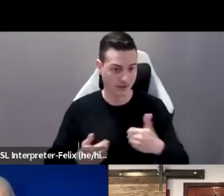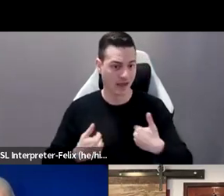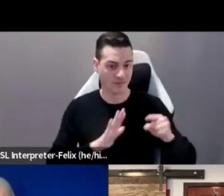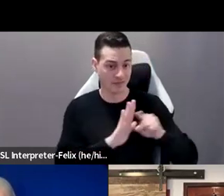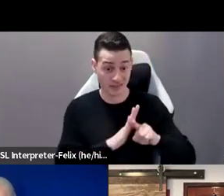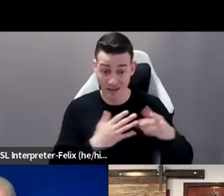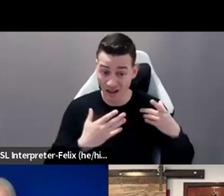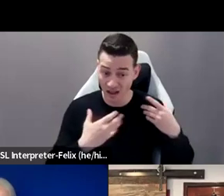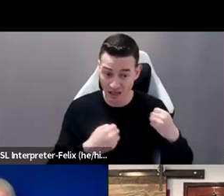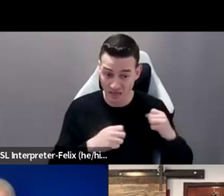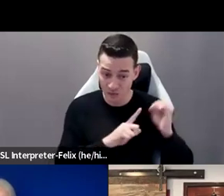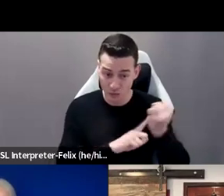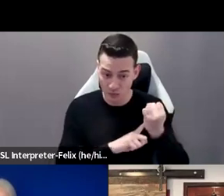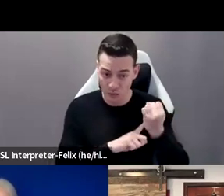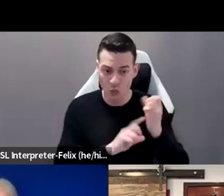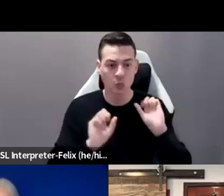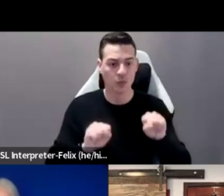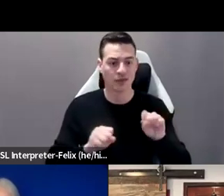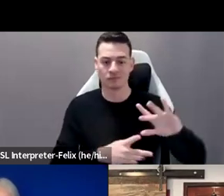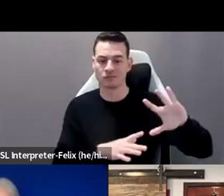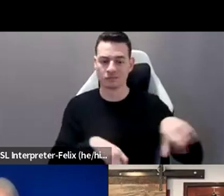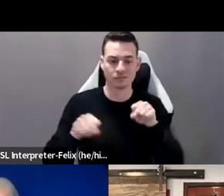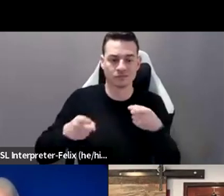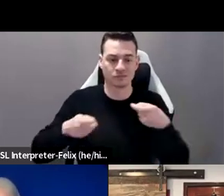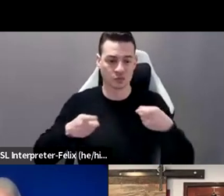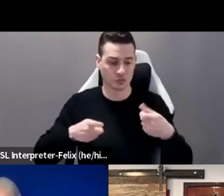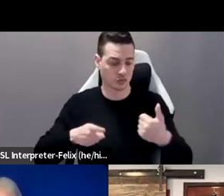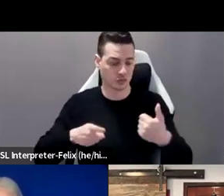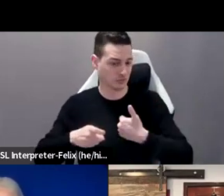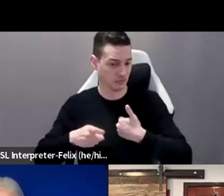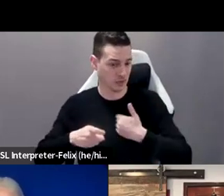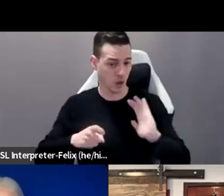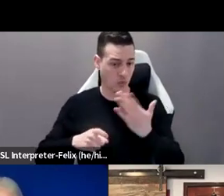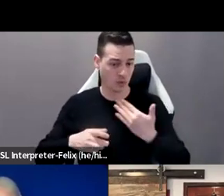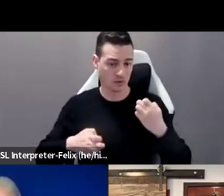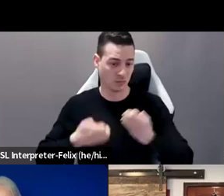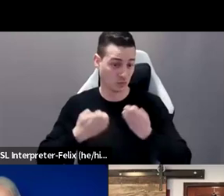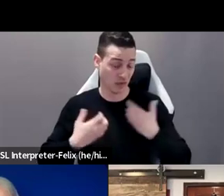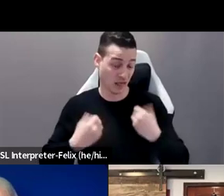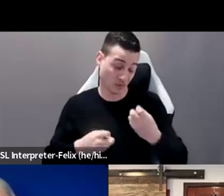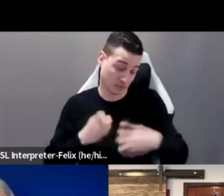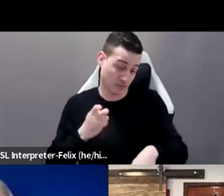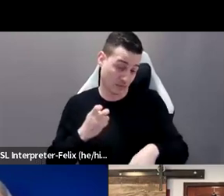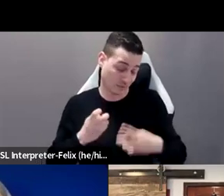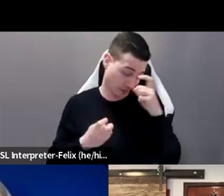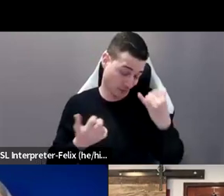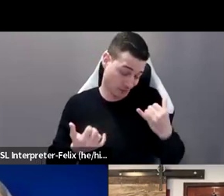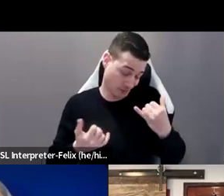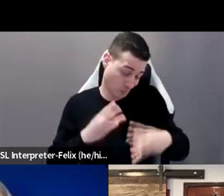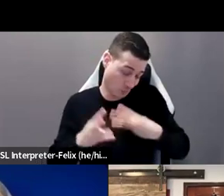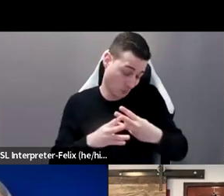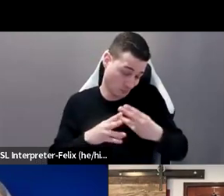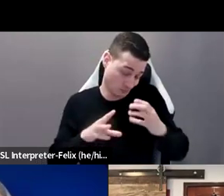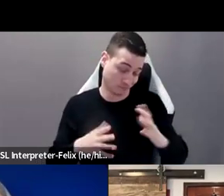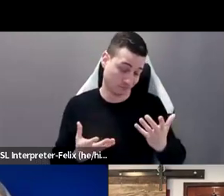taking more power within our emotional health, which is really hard because we live in this difficult world. I just